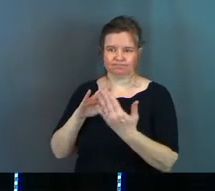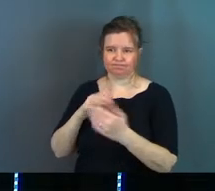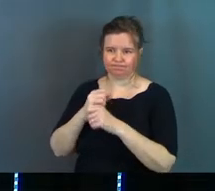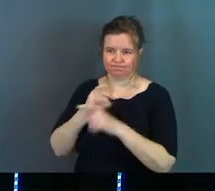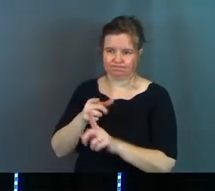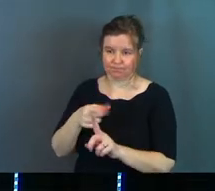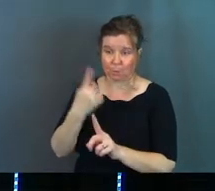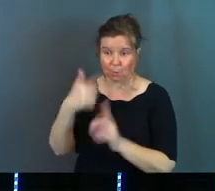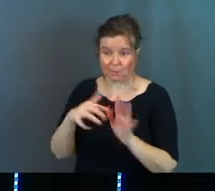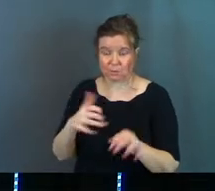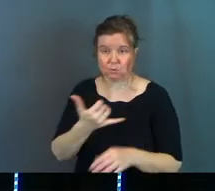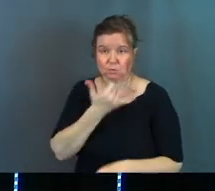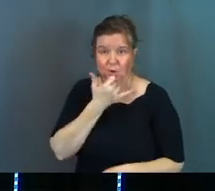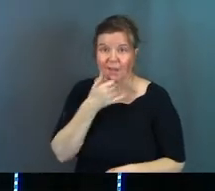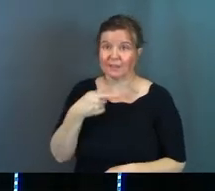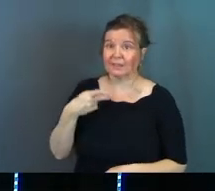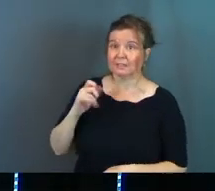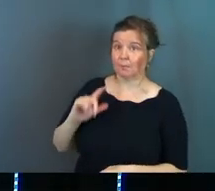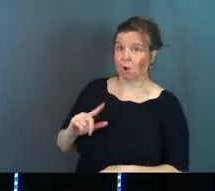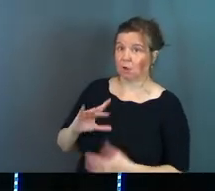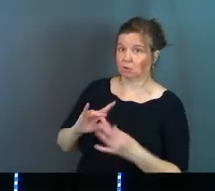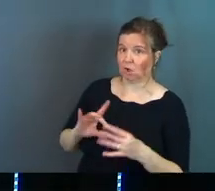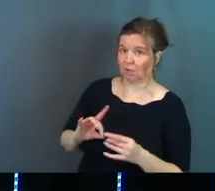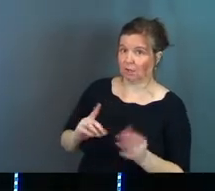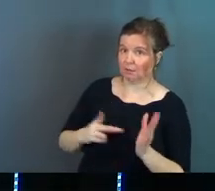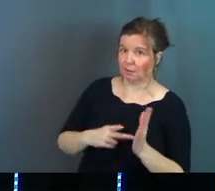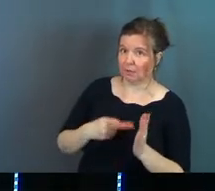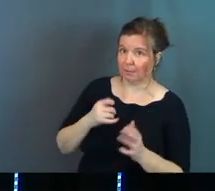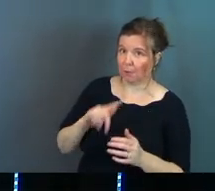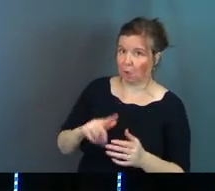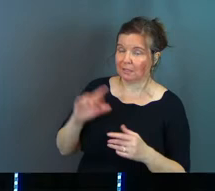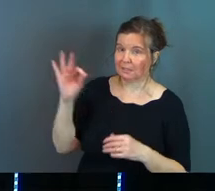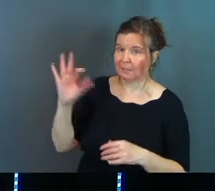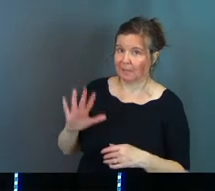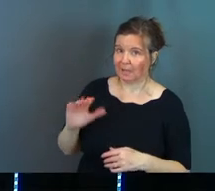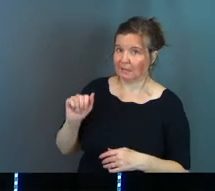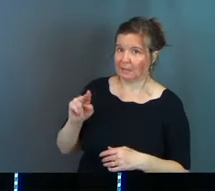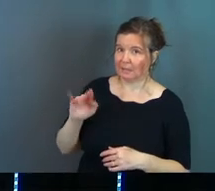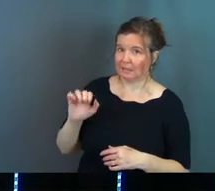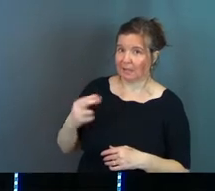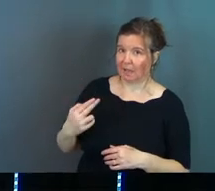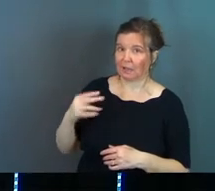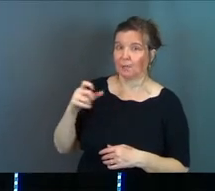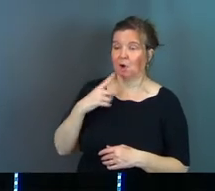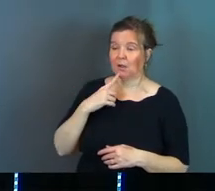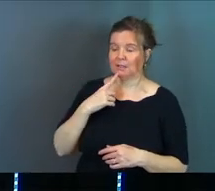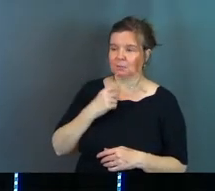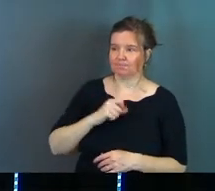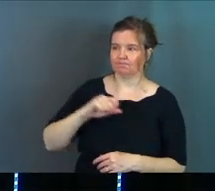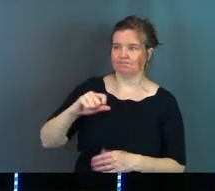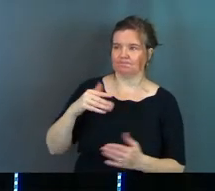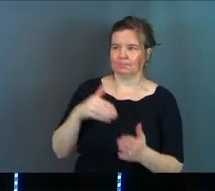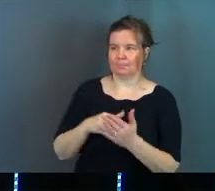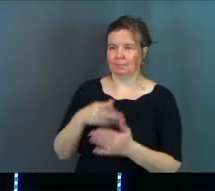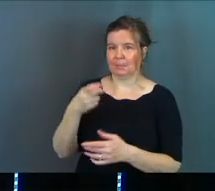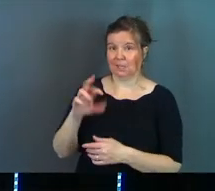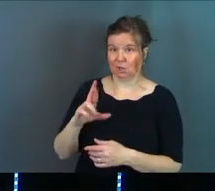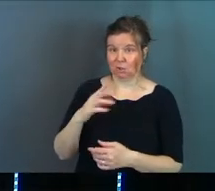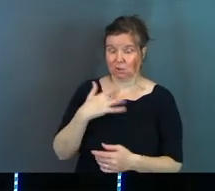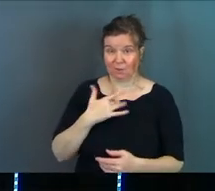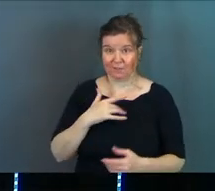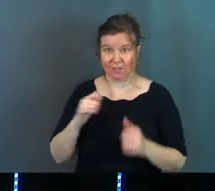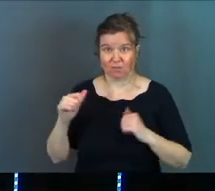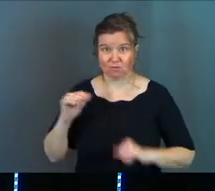for what he did was very wrong." Now this is Paul talking. Paul's a pastor at Antioch, and Paul is opposing Peter to his face. Do you